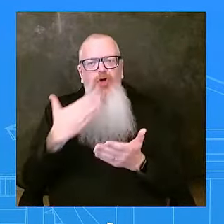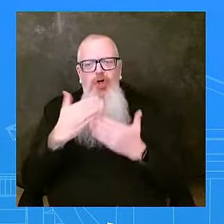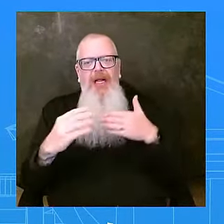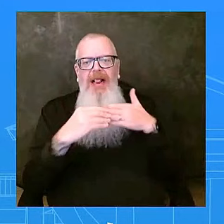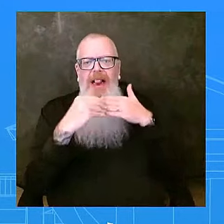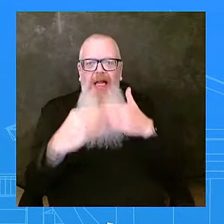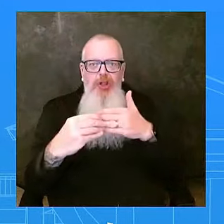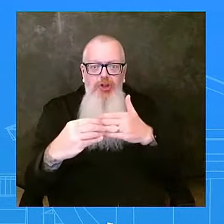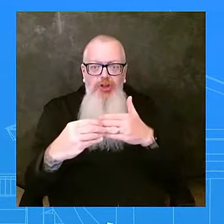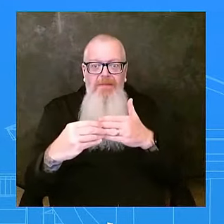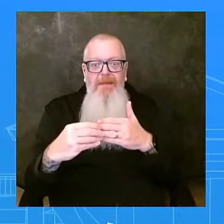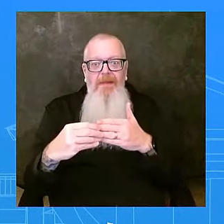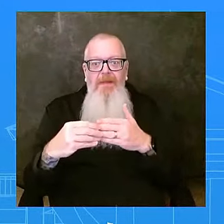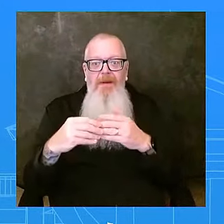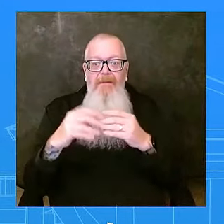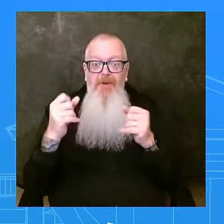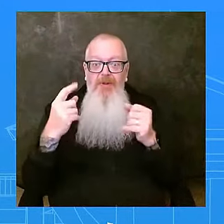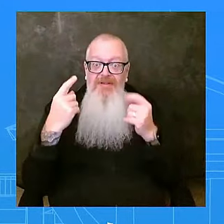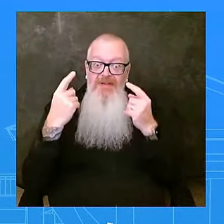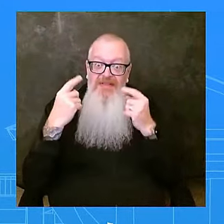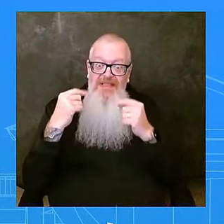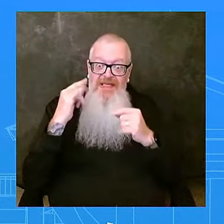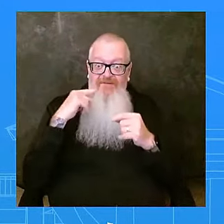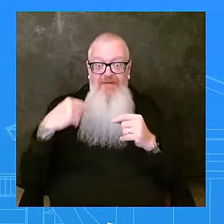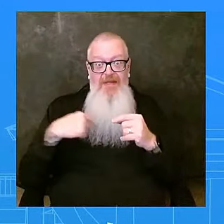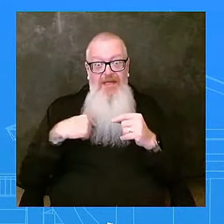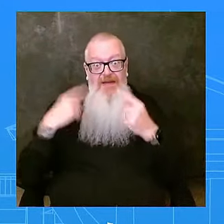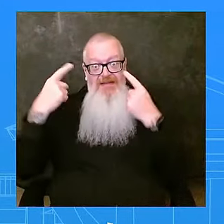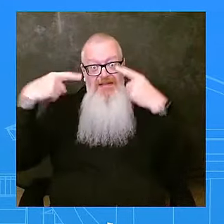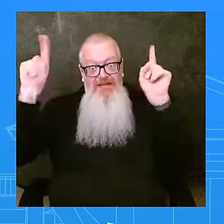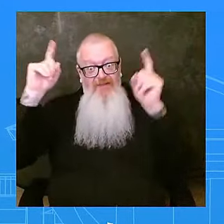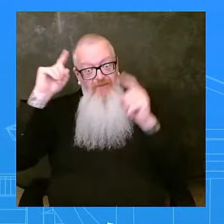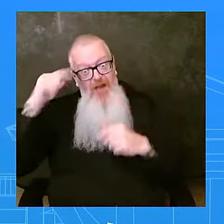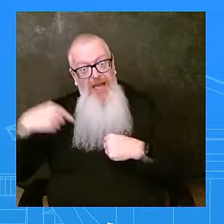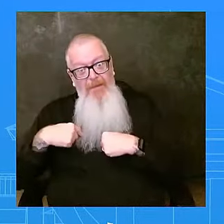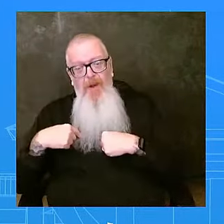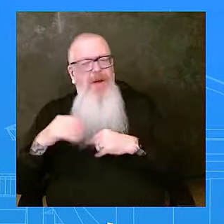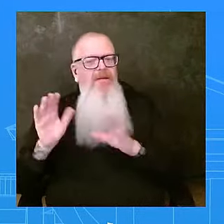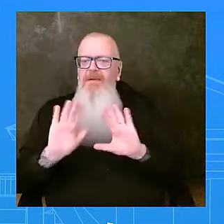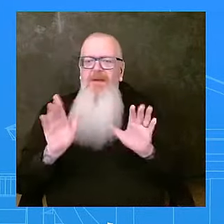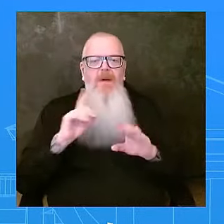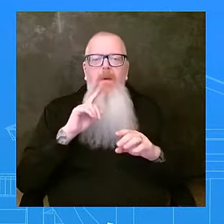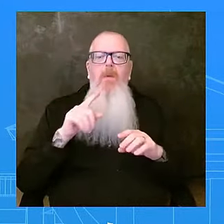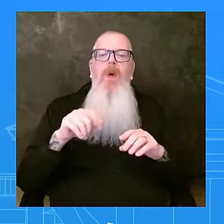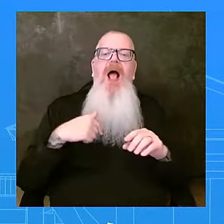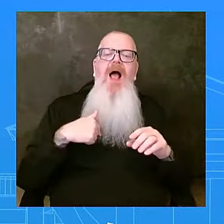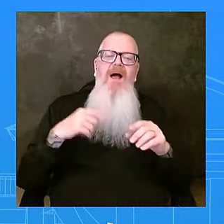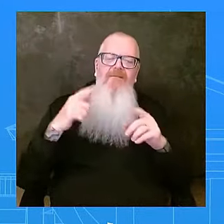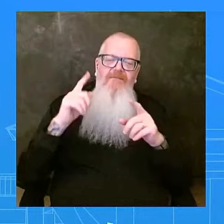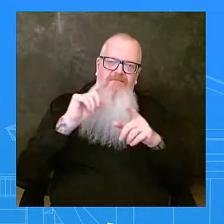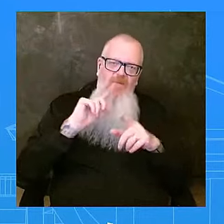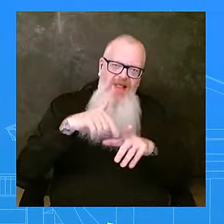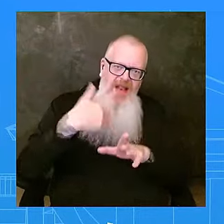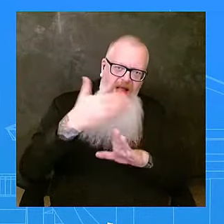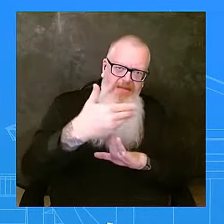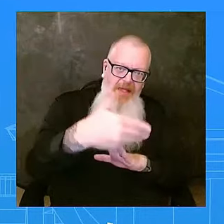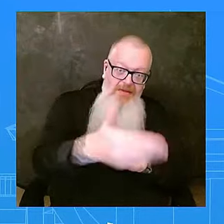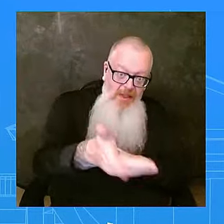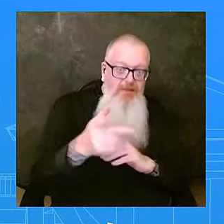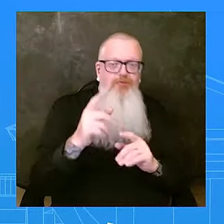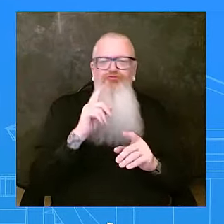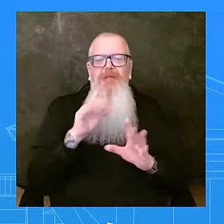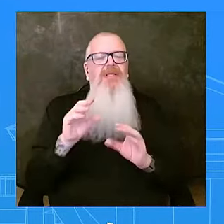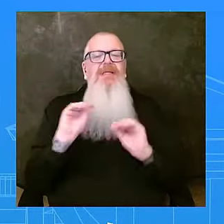or whoever is next. So I'm certain we'll have more to share. But again, it's not unusual. The president's always going to